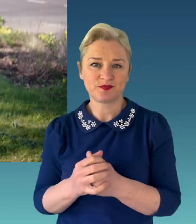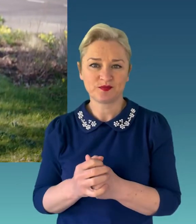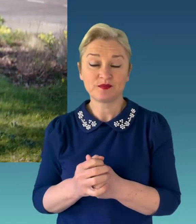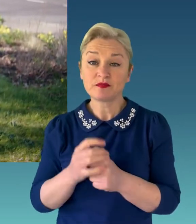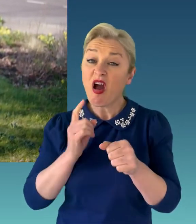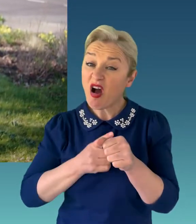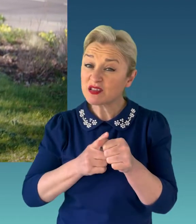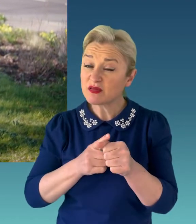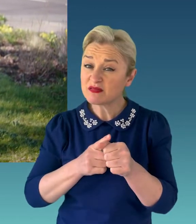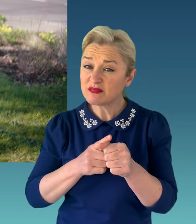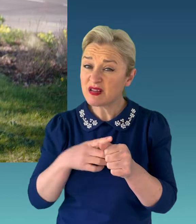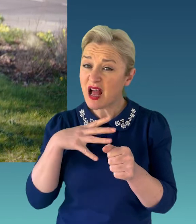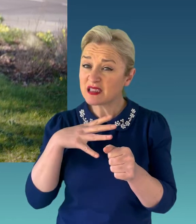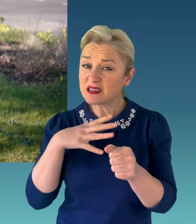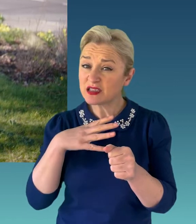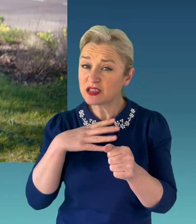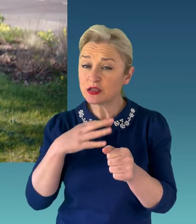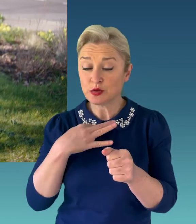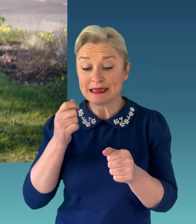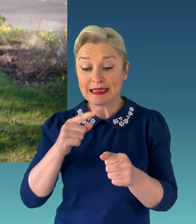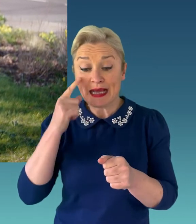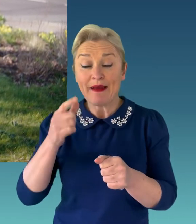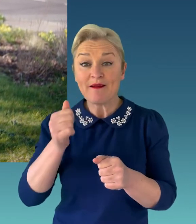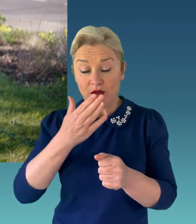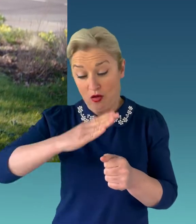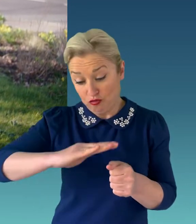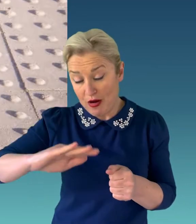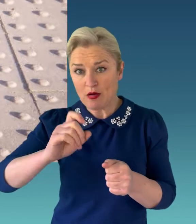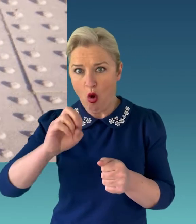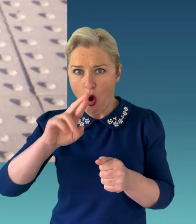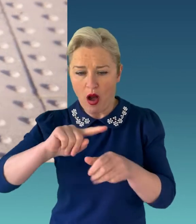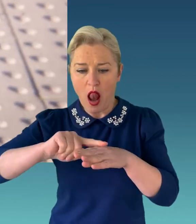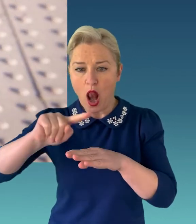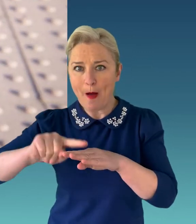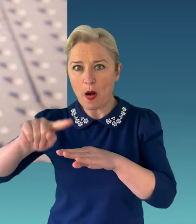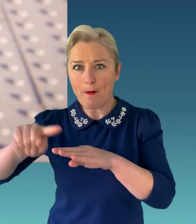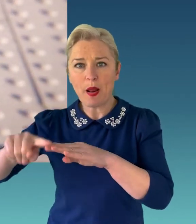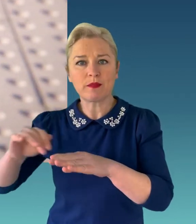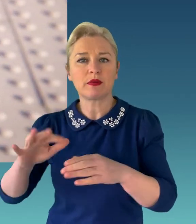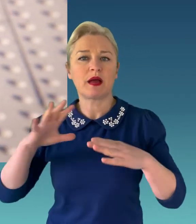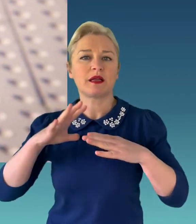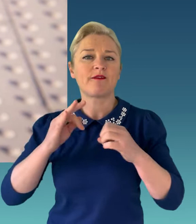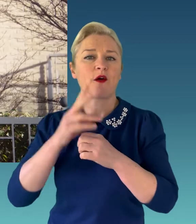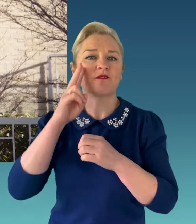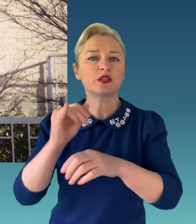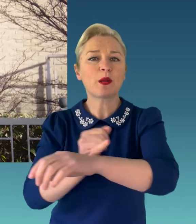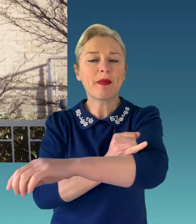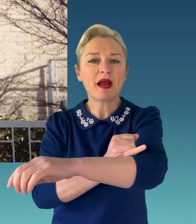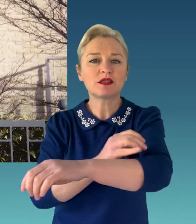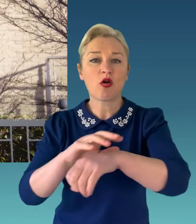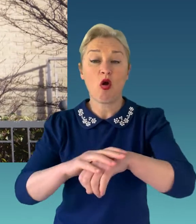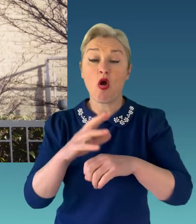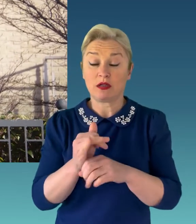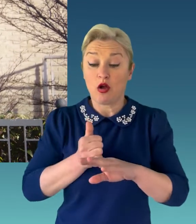It's also useful to capture if there's tactile paving, so visually impaired people know where to cross. Or if a crossing is signal